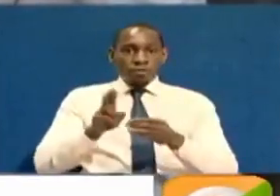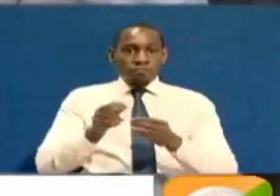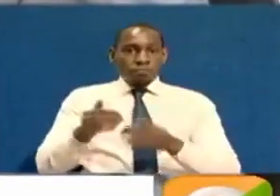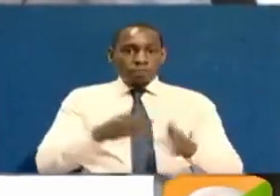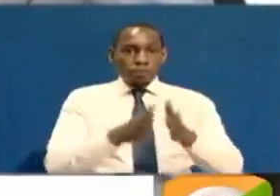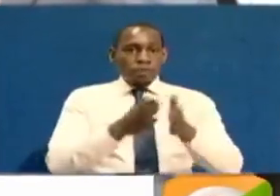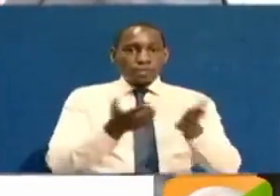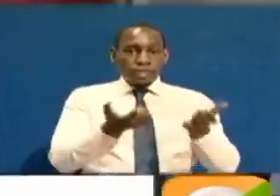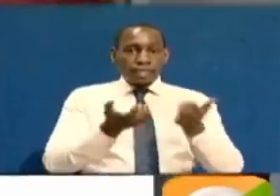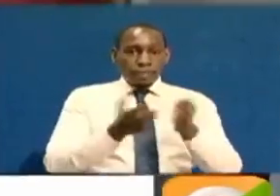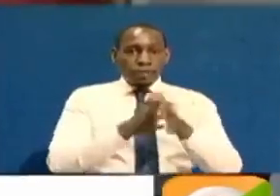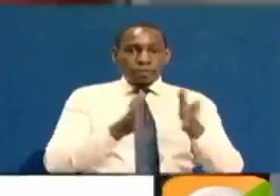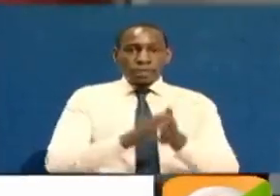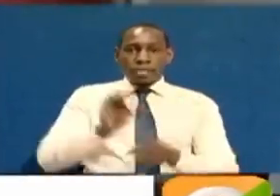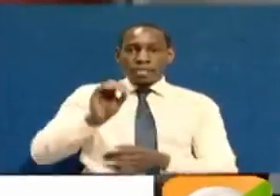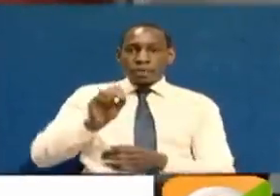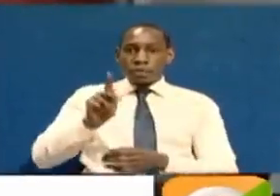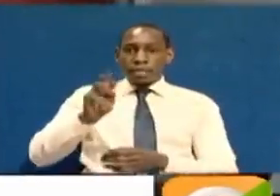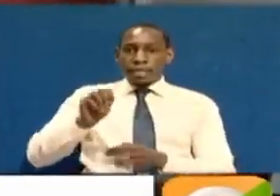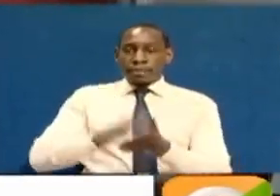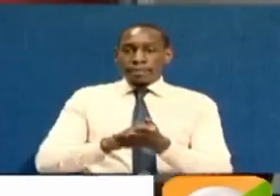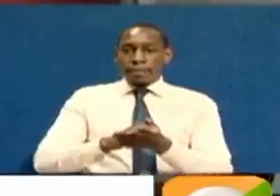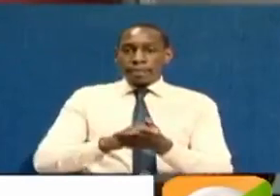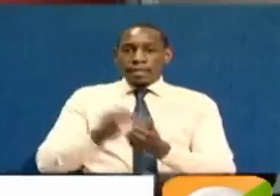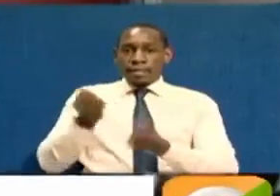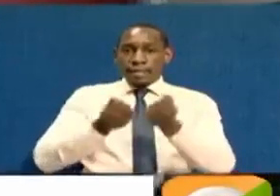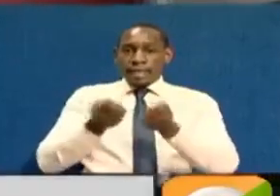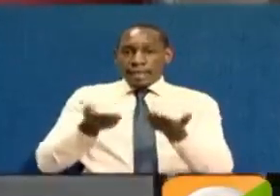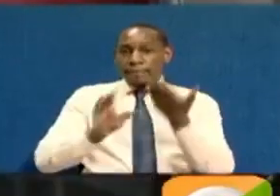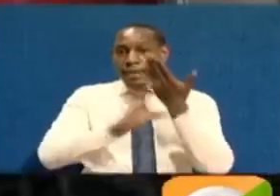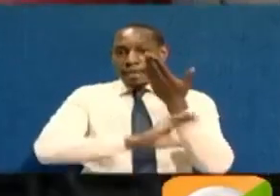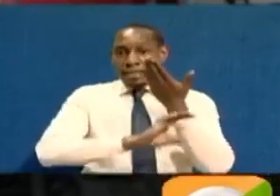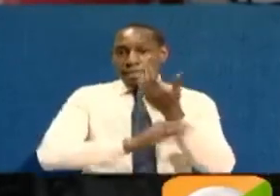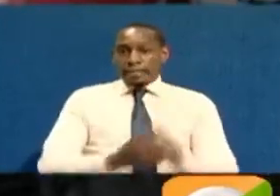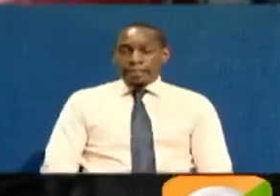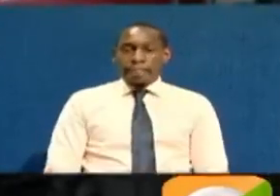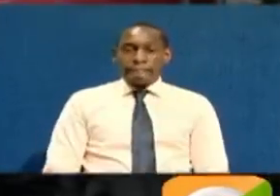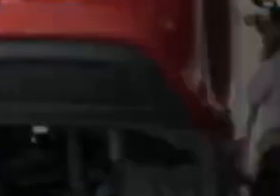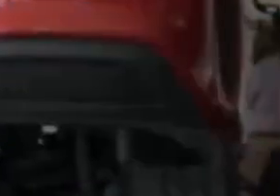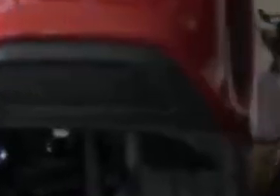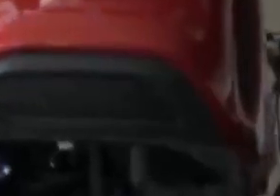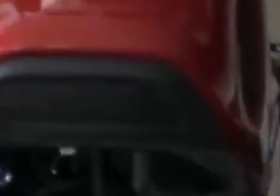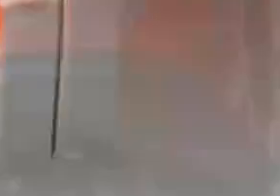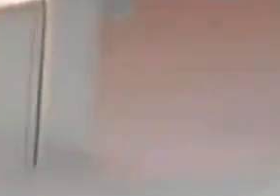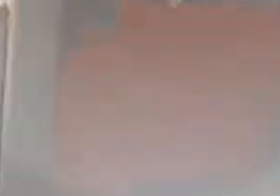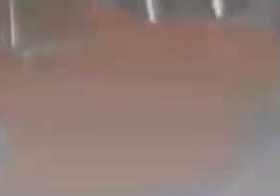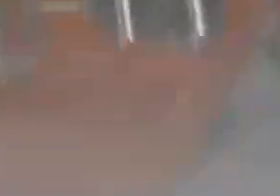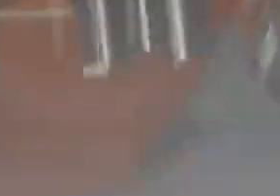demand for the zero-mileage cars in the country. Dennis Otieno, Citizen TV.